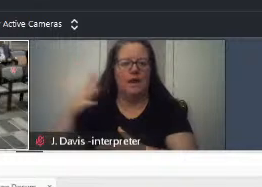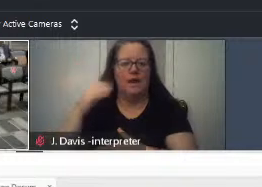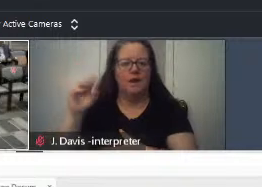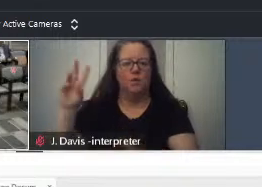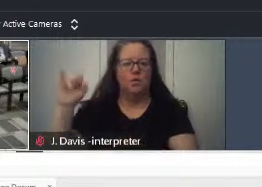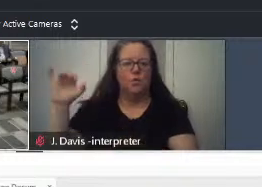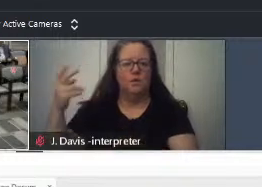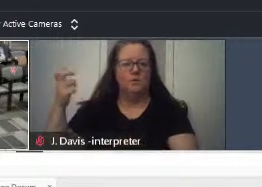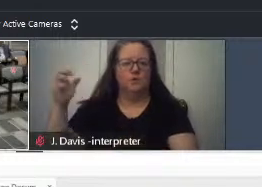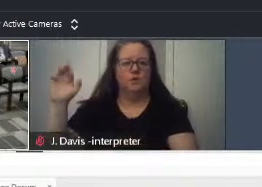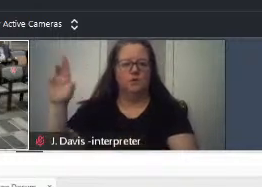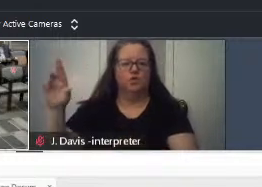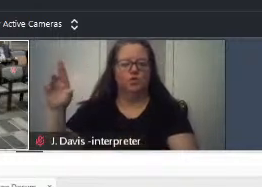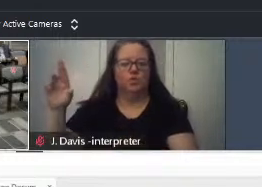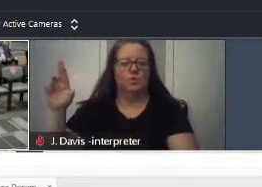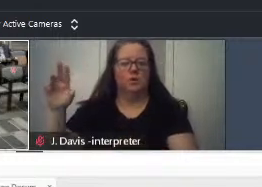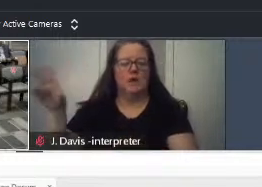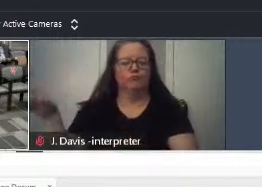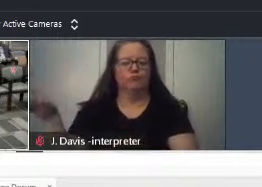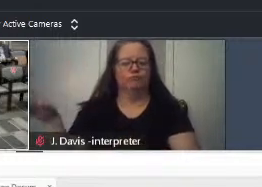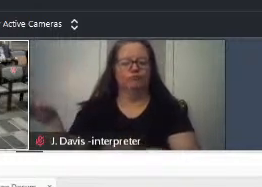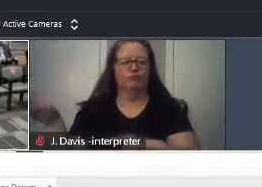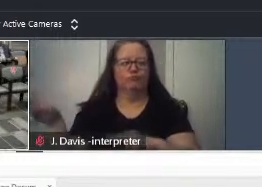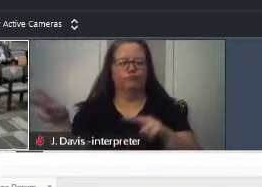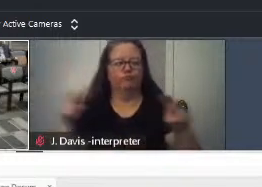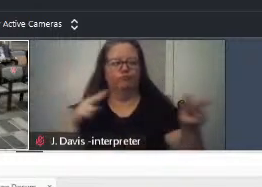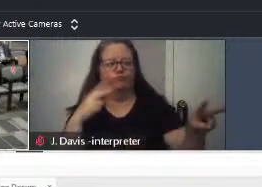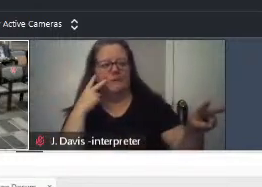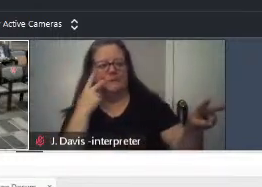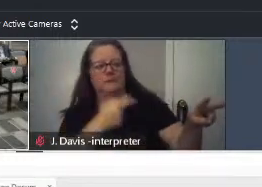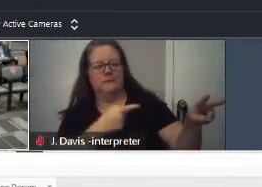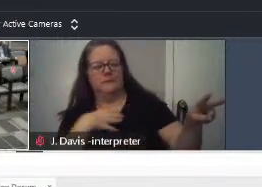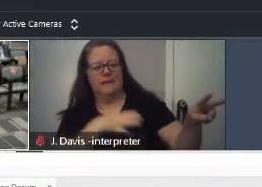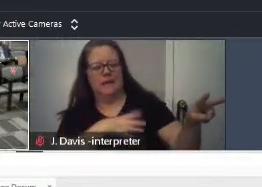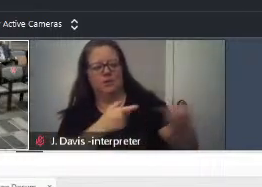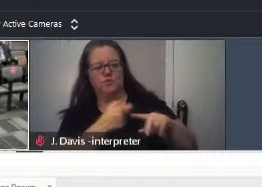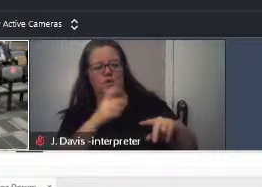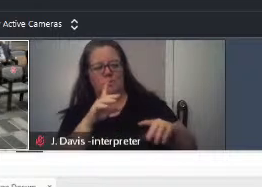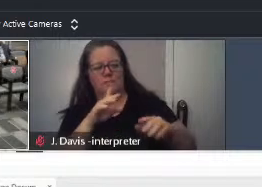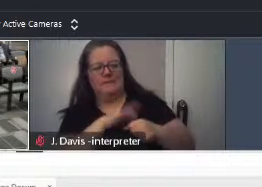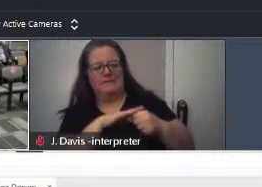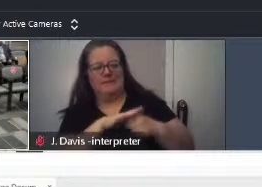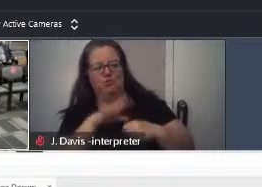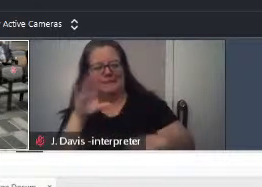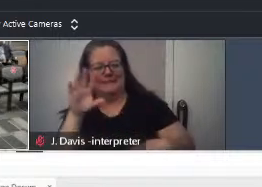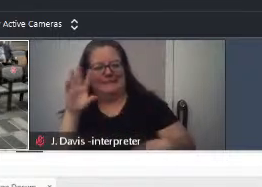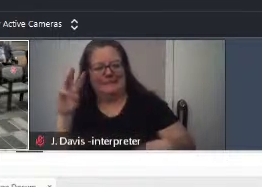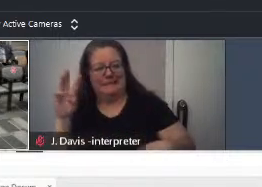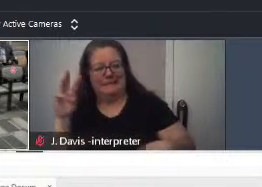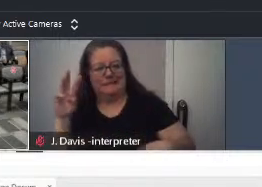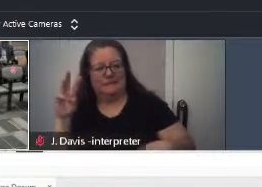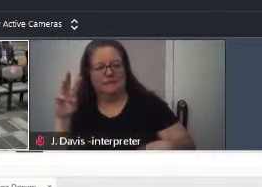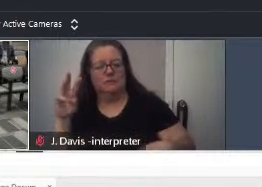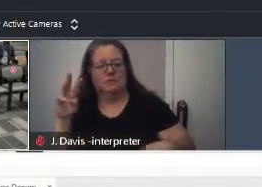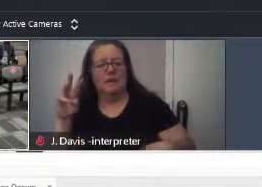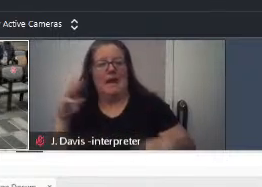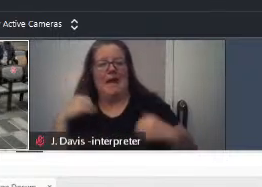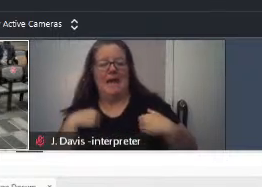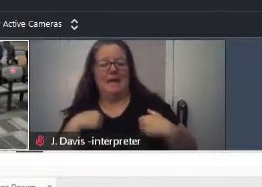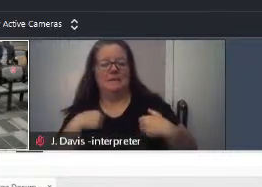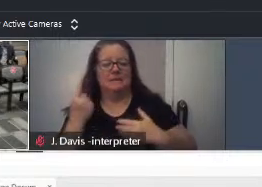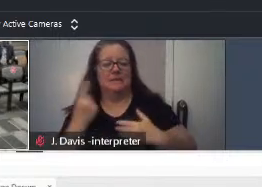left, and there's a council member for District 6 that I know has something to say about this